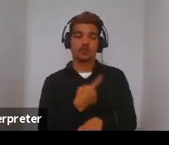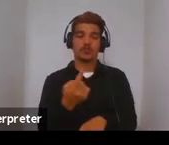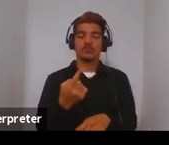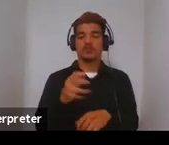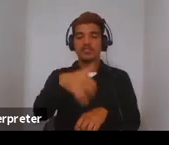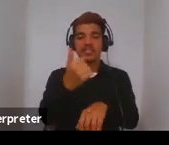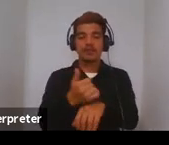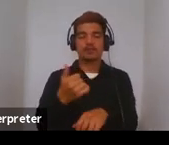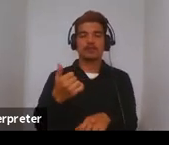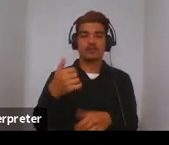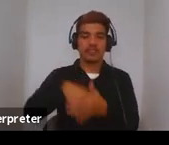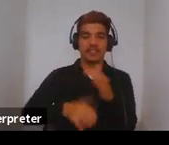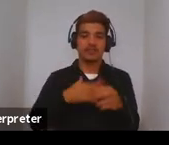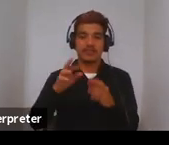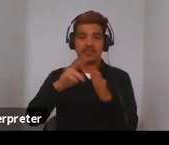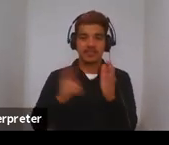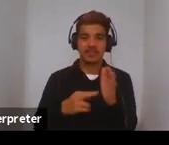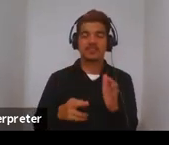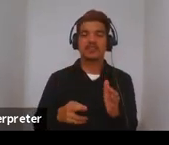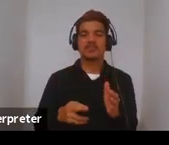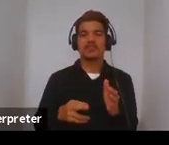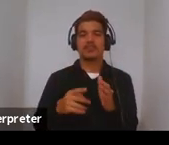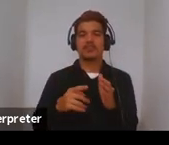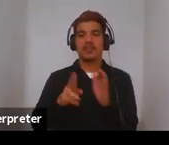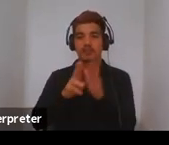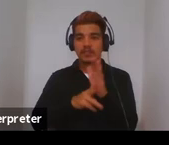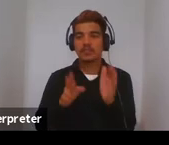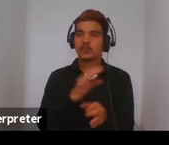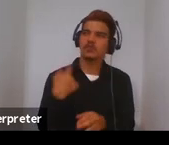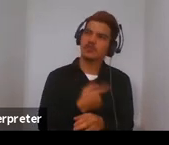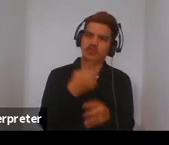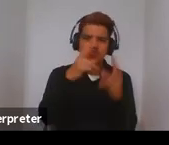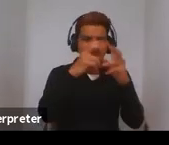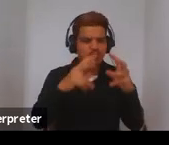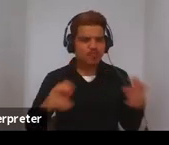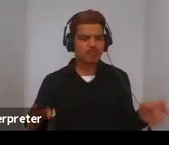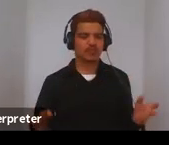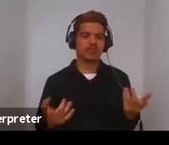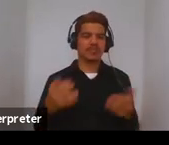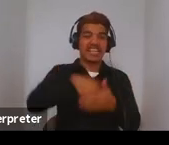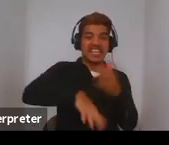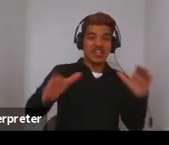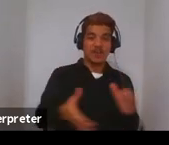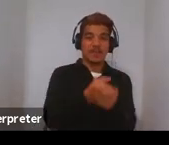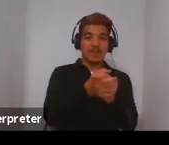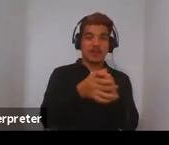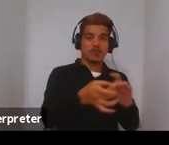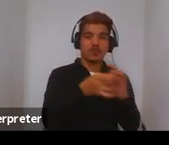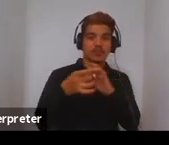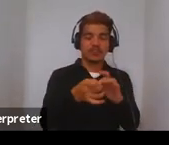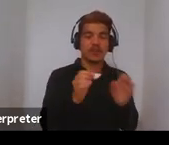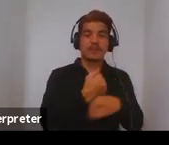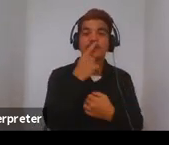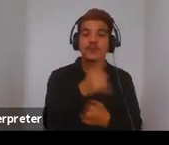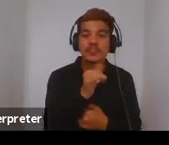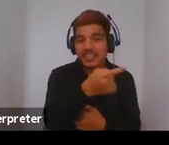many other states have had to examine how they look at sexual violence within marriage relationships too. Make sure that